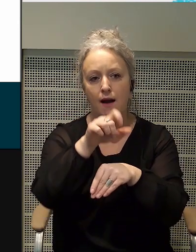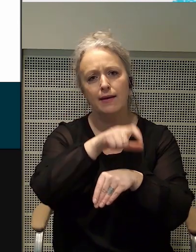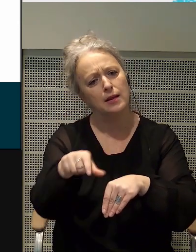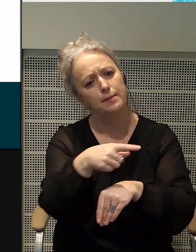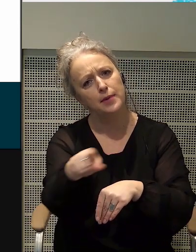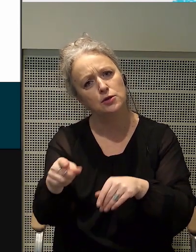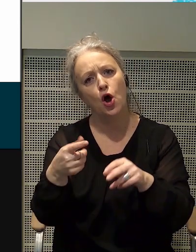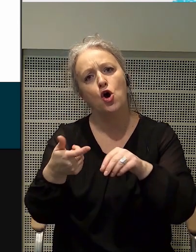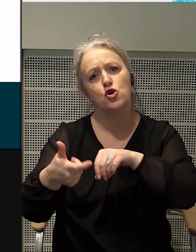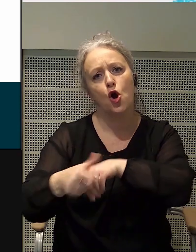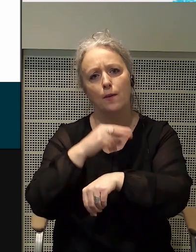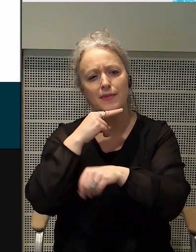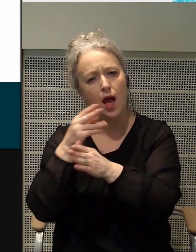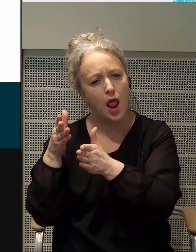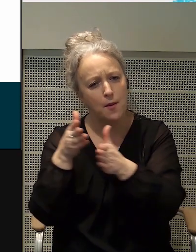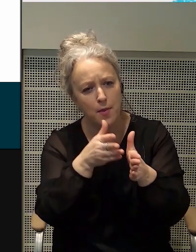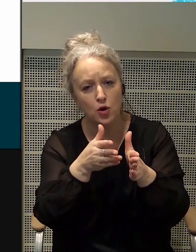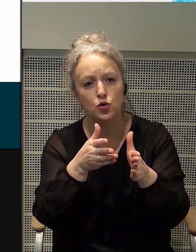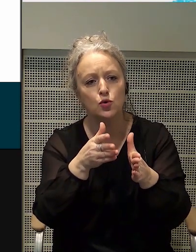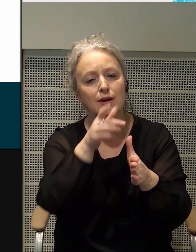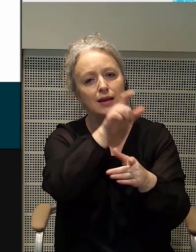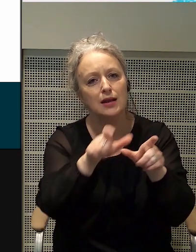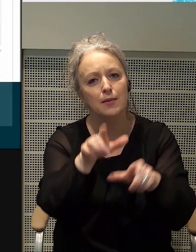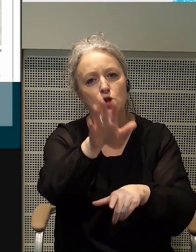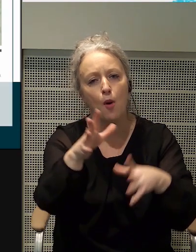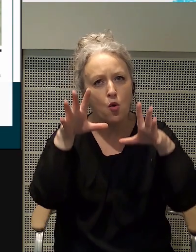support and pay attention to it.